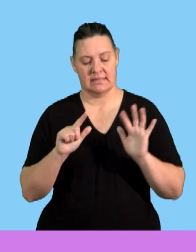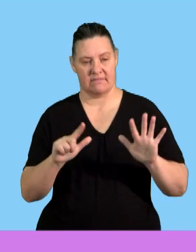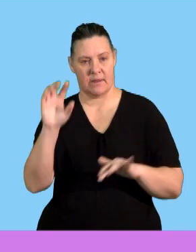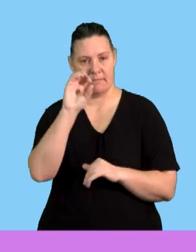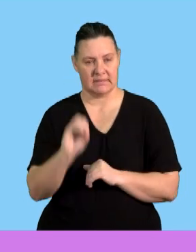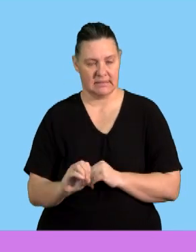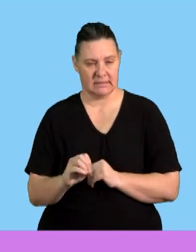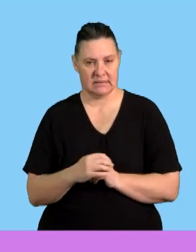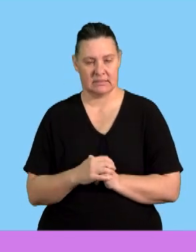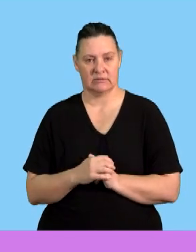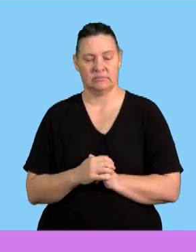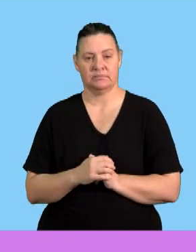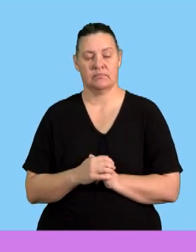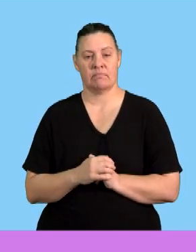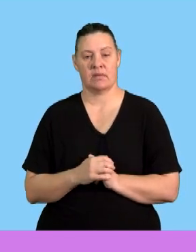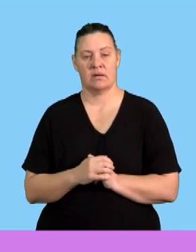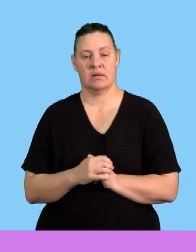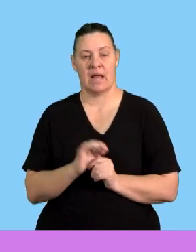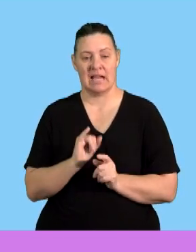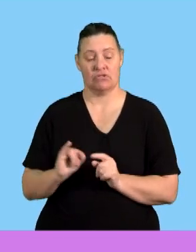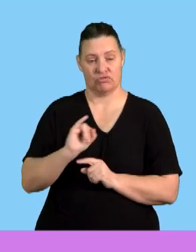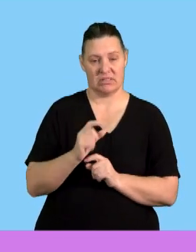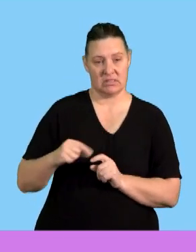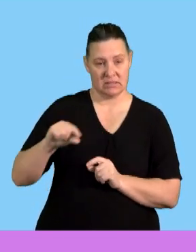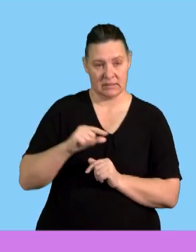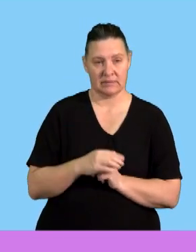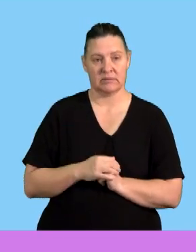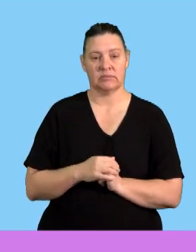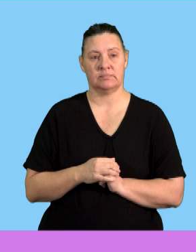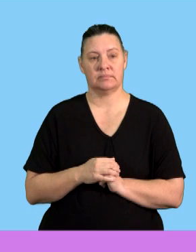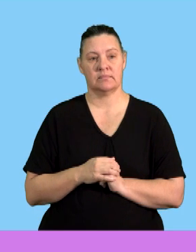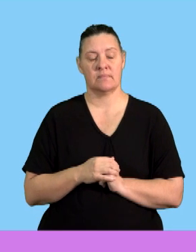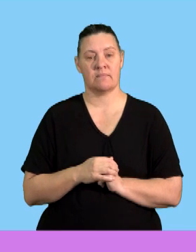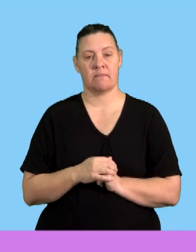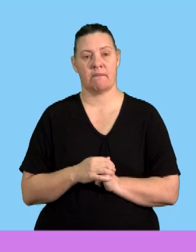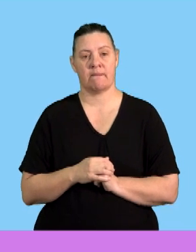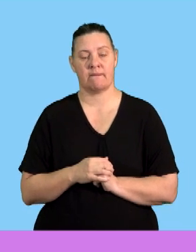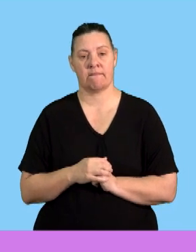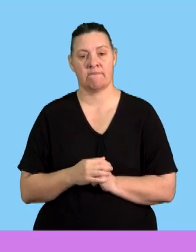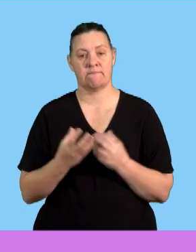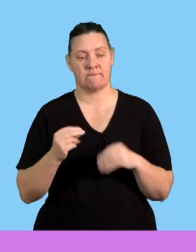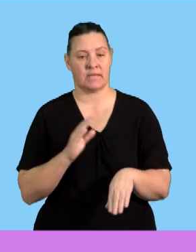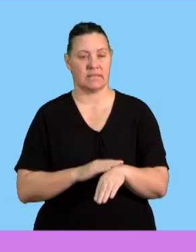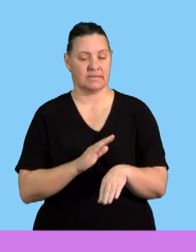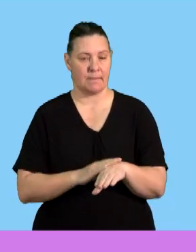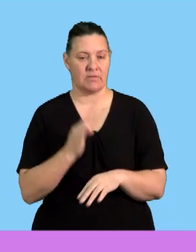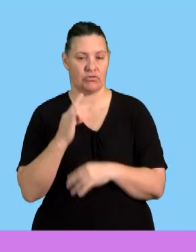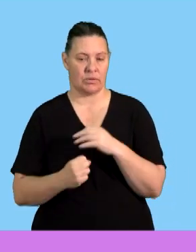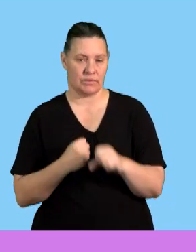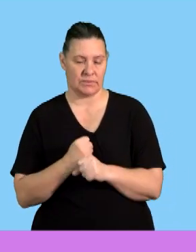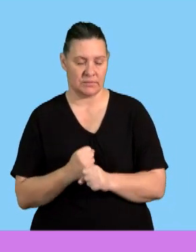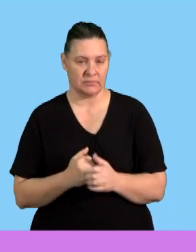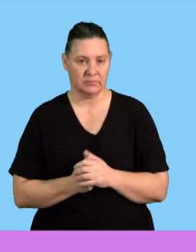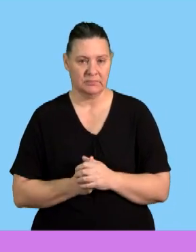15.7% interest rate. And then we have our time period, 3